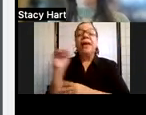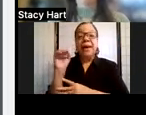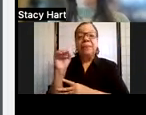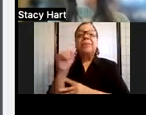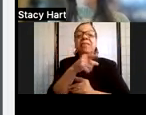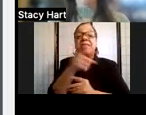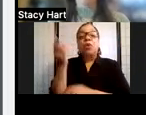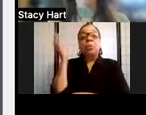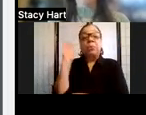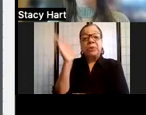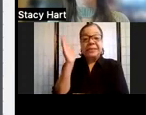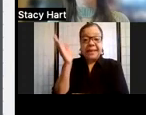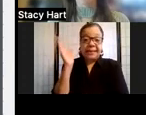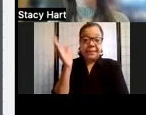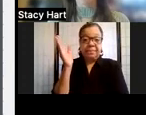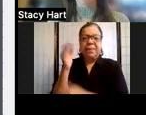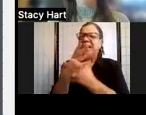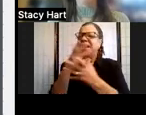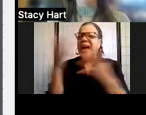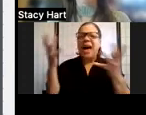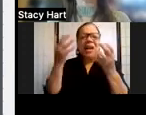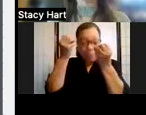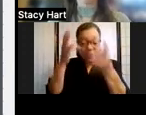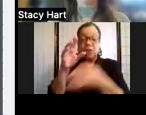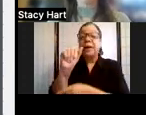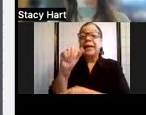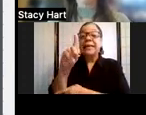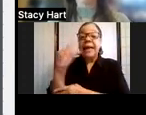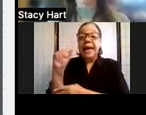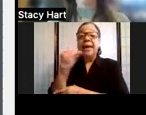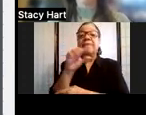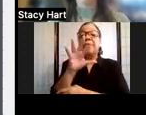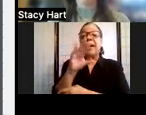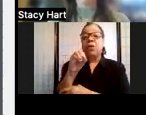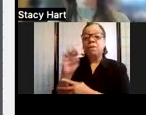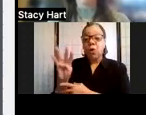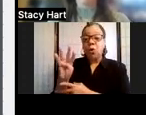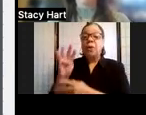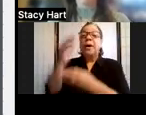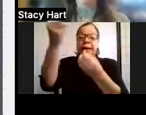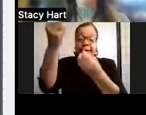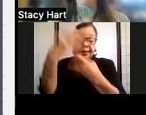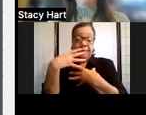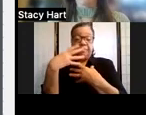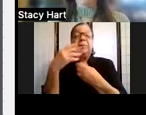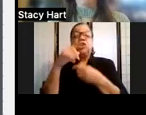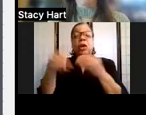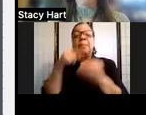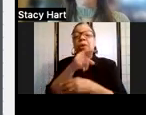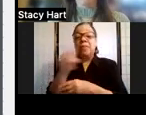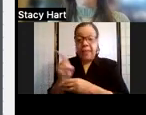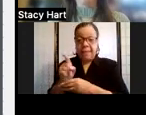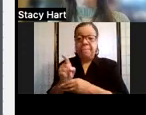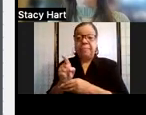they'll present lots of stuff about ADA and 504 and give us some information about them and the Institute up